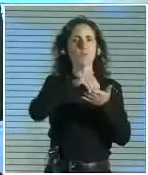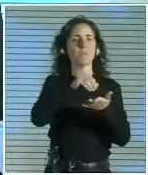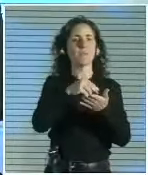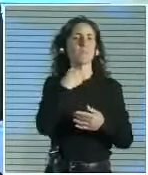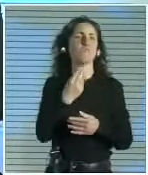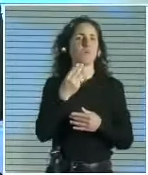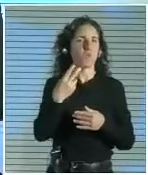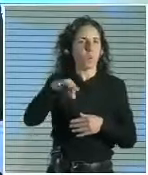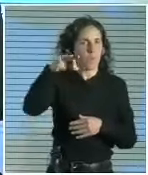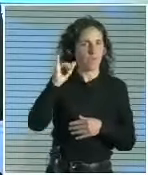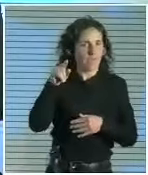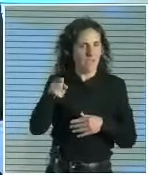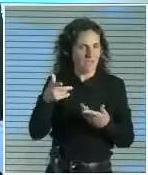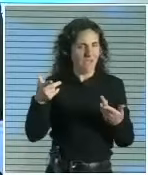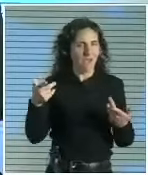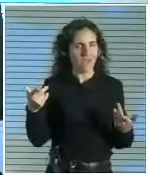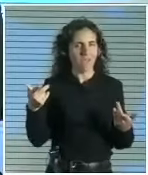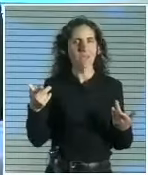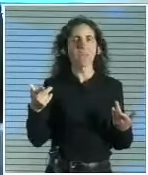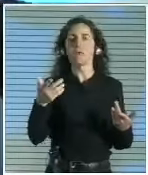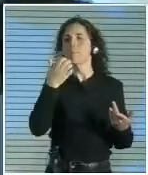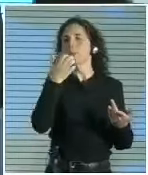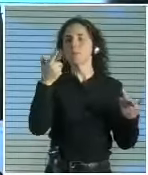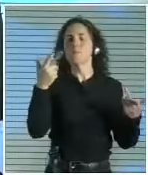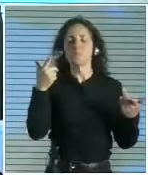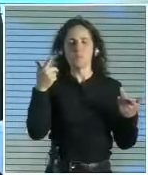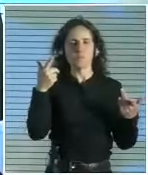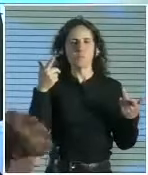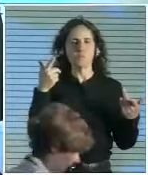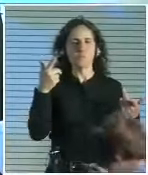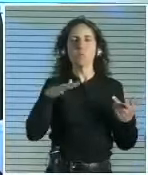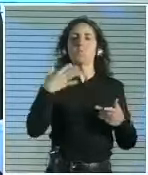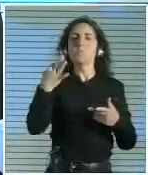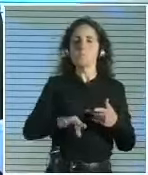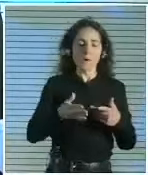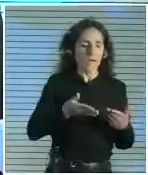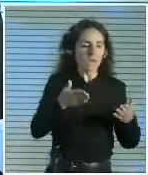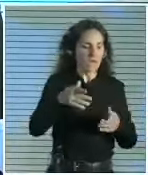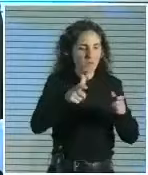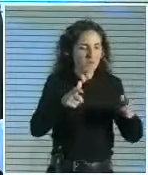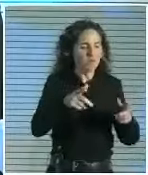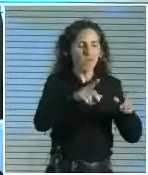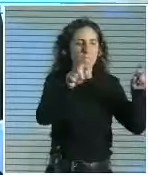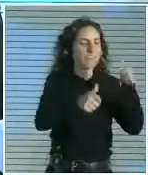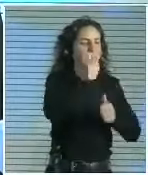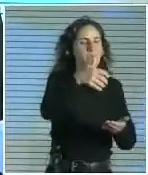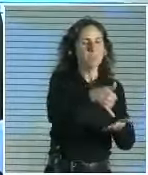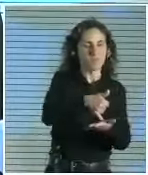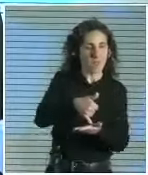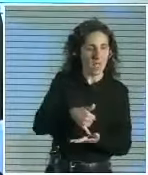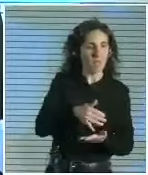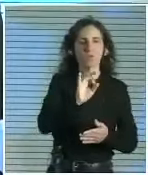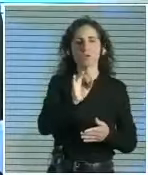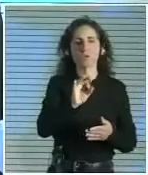for donation systems that support the most vulnerable in your communities. You can also absolutely invest in infrastructure, but